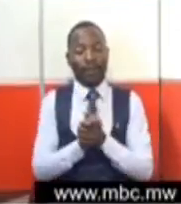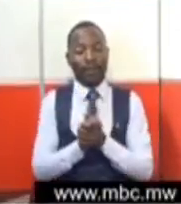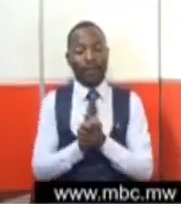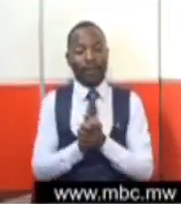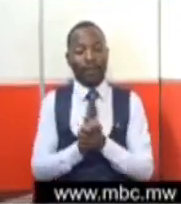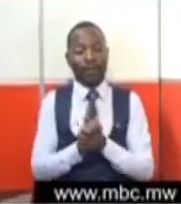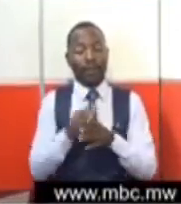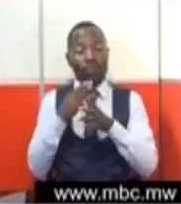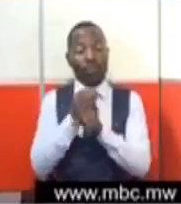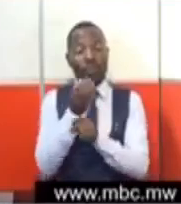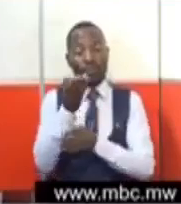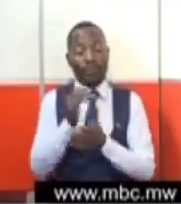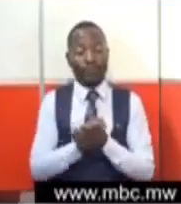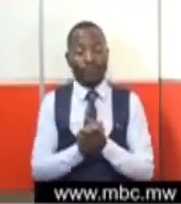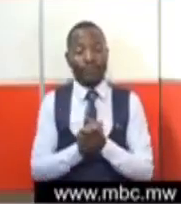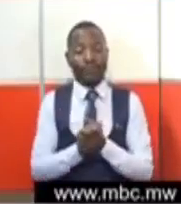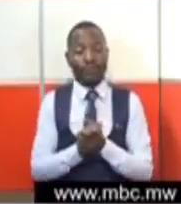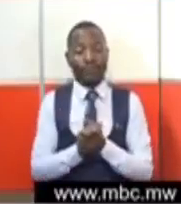for Humanity.